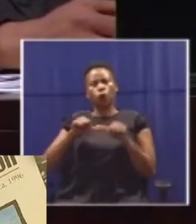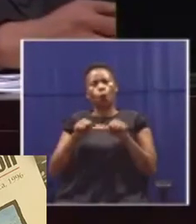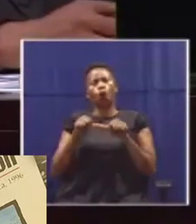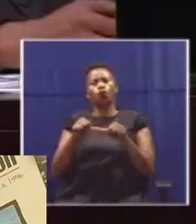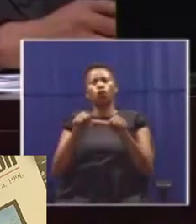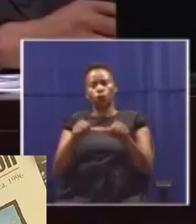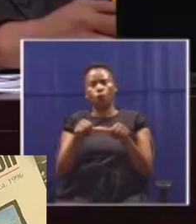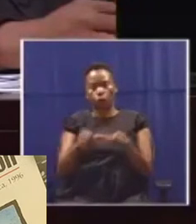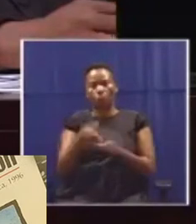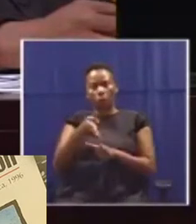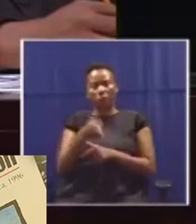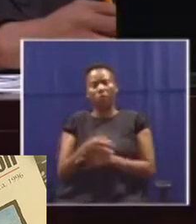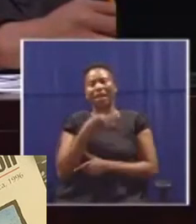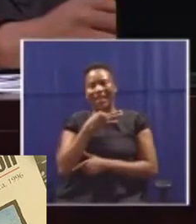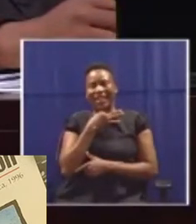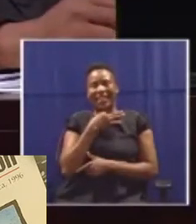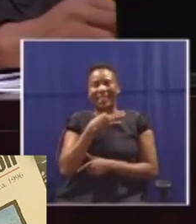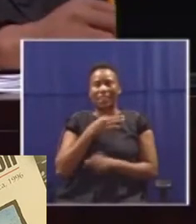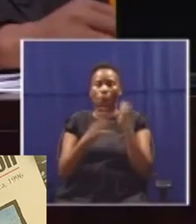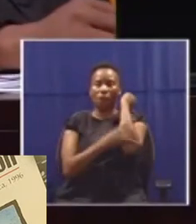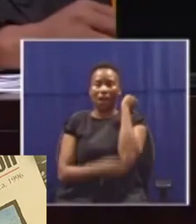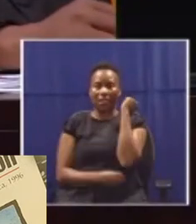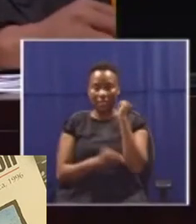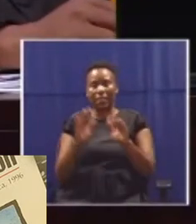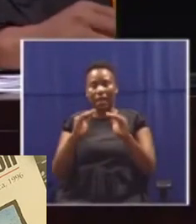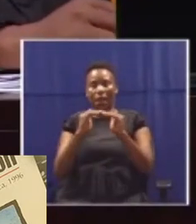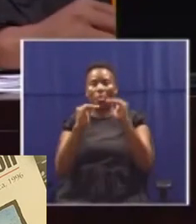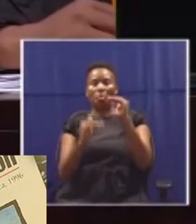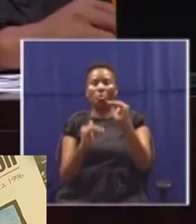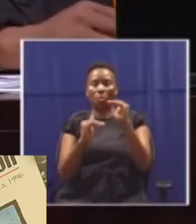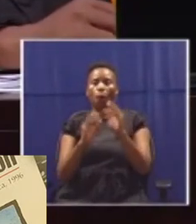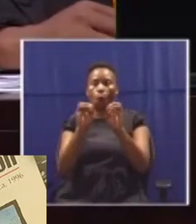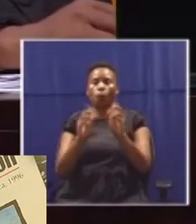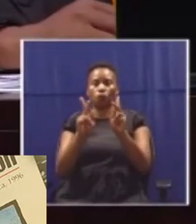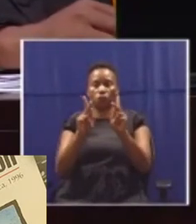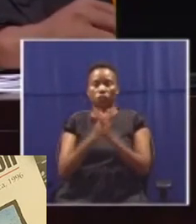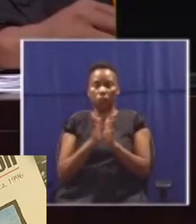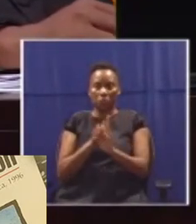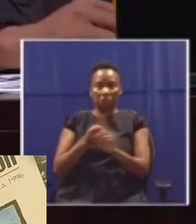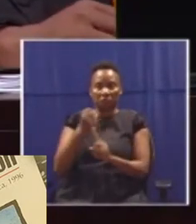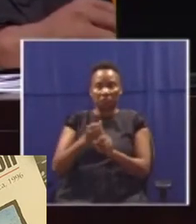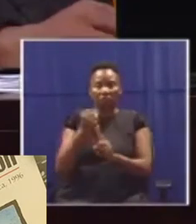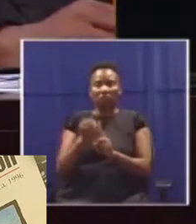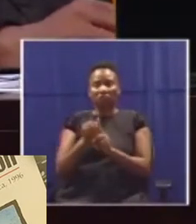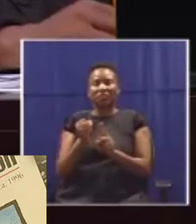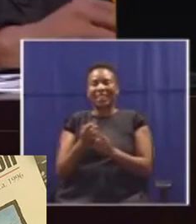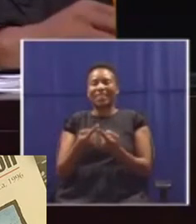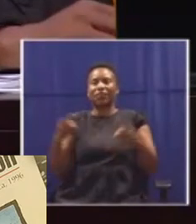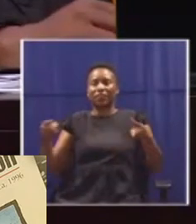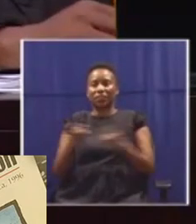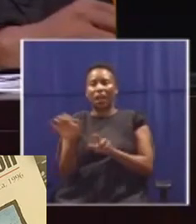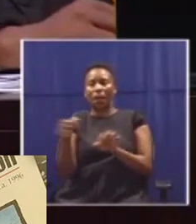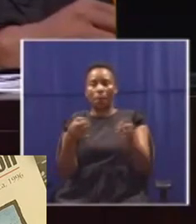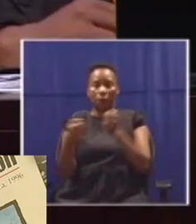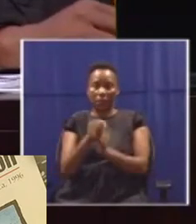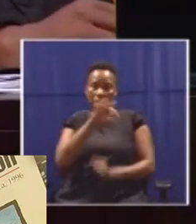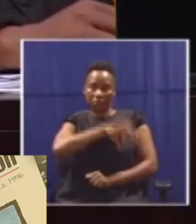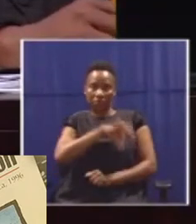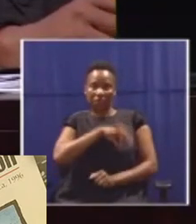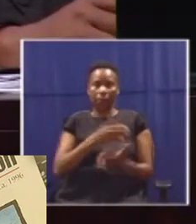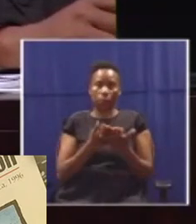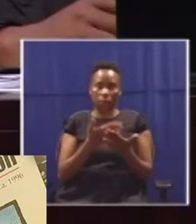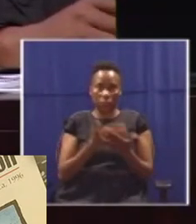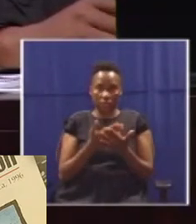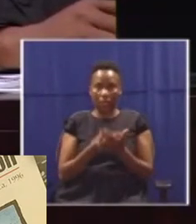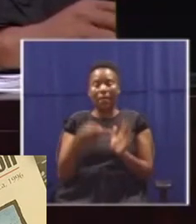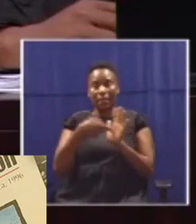at risk of poverty and experiencing inequality of opportunities due to the persistent differential employment earnings potentials, which in